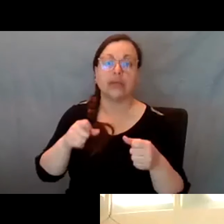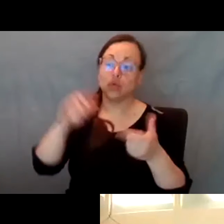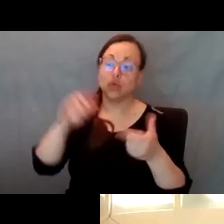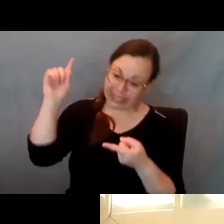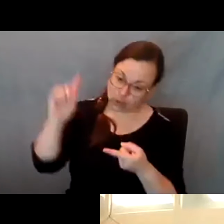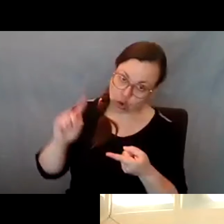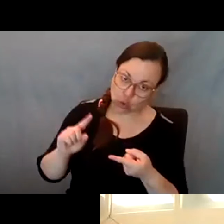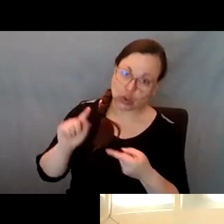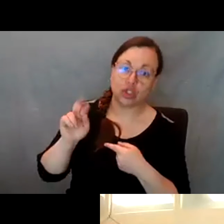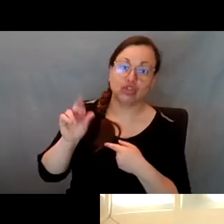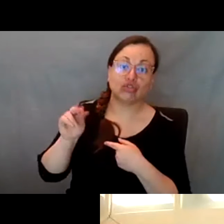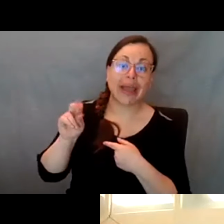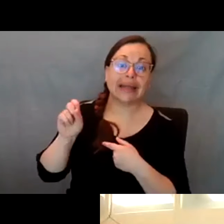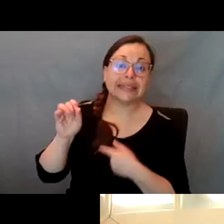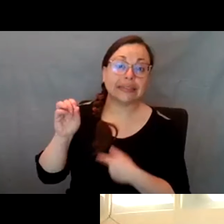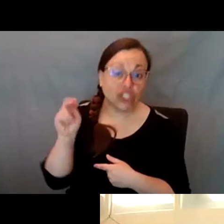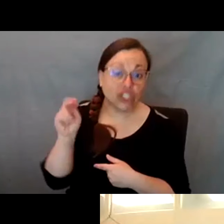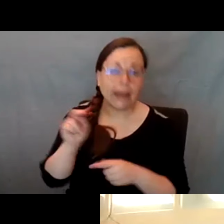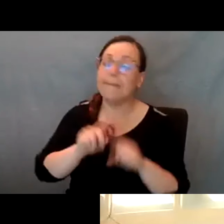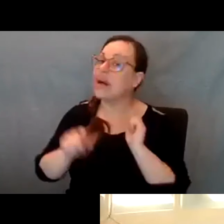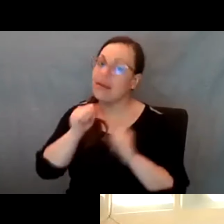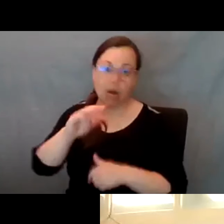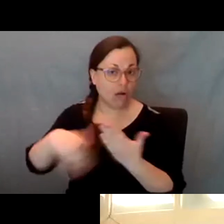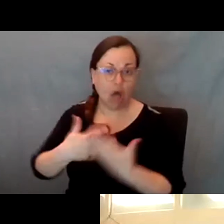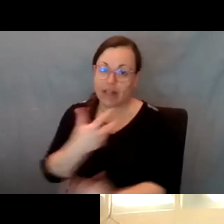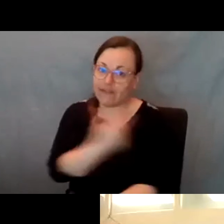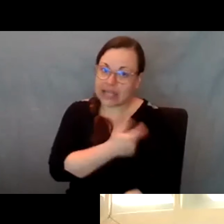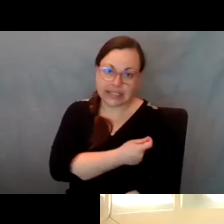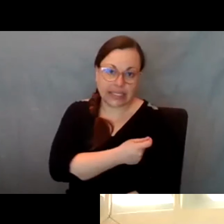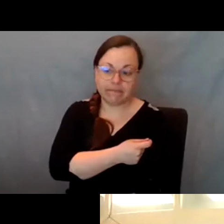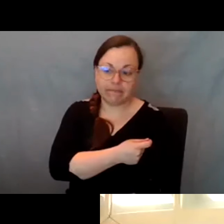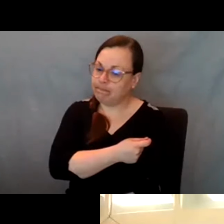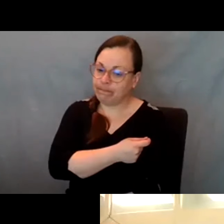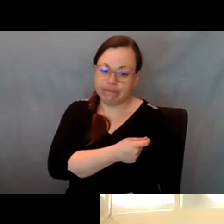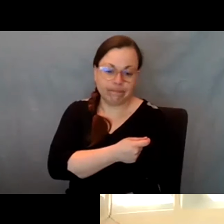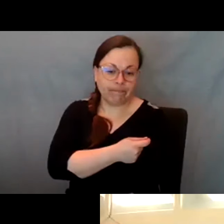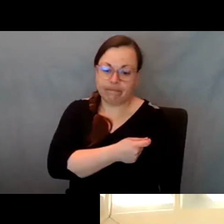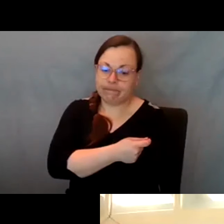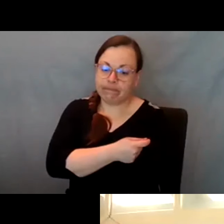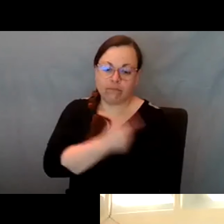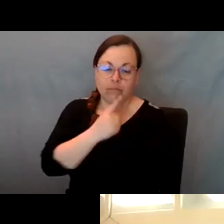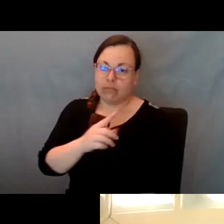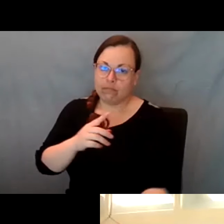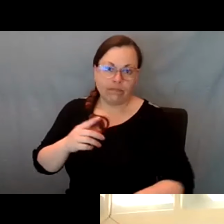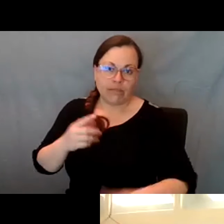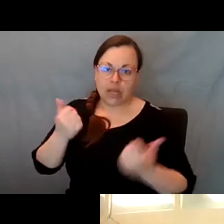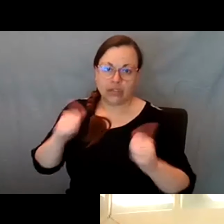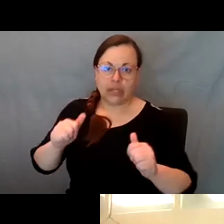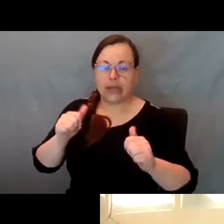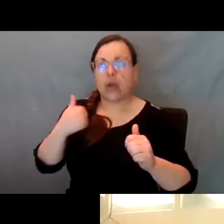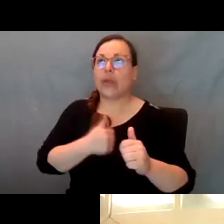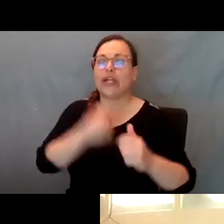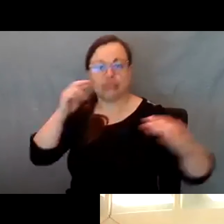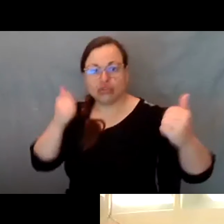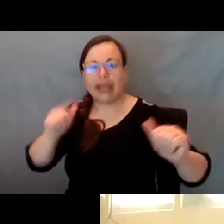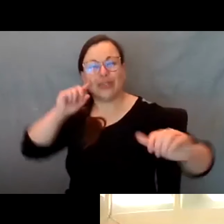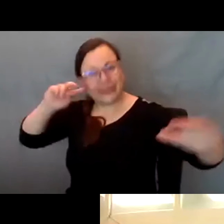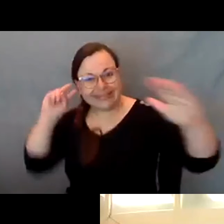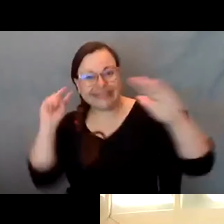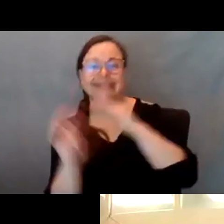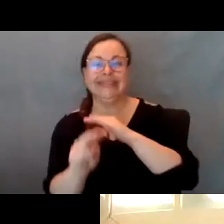successfully today have such effect. So it's a nice to have, but not an absolute requirement. I don't want people to leave the room thinking